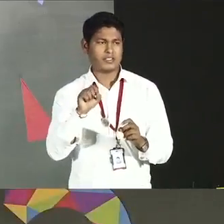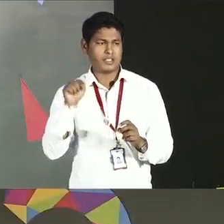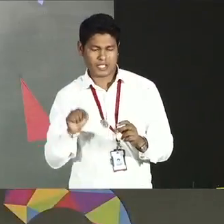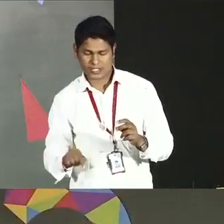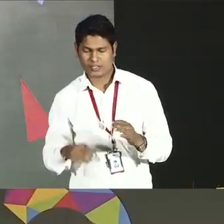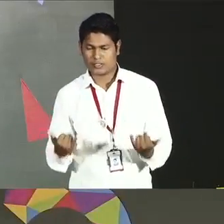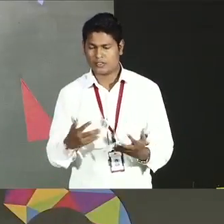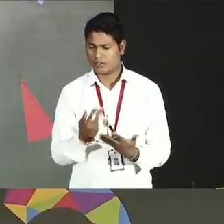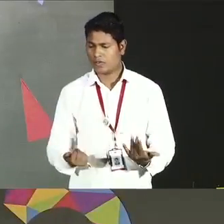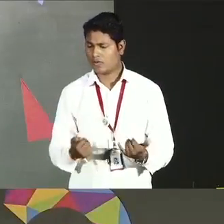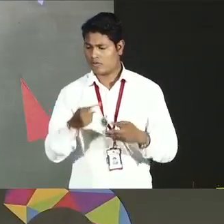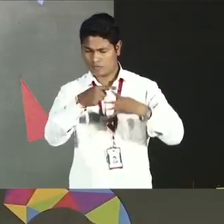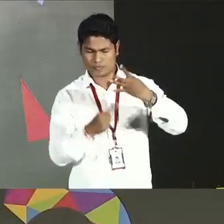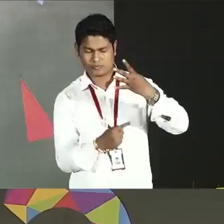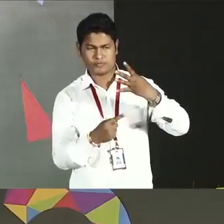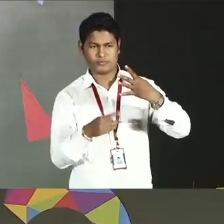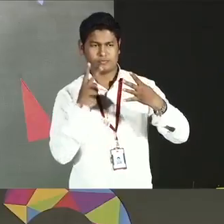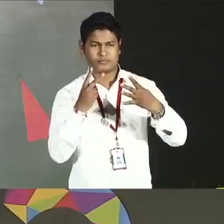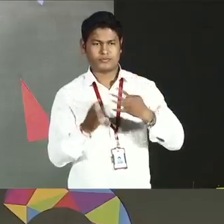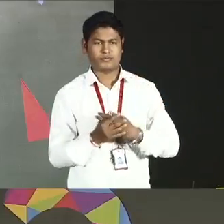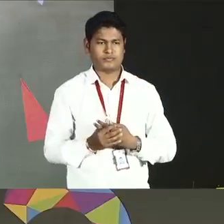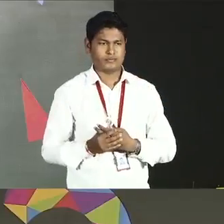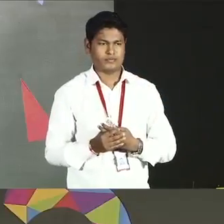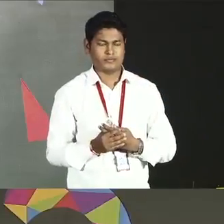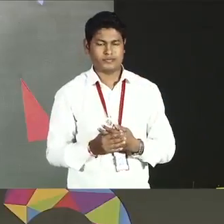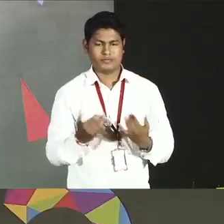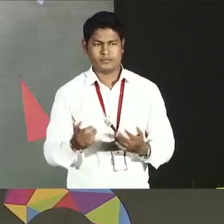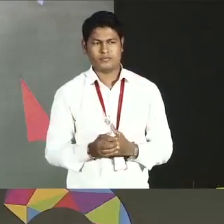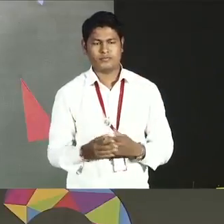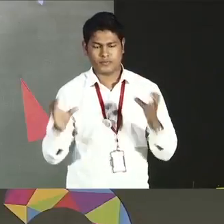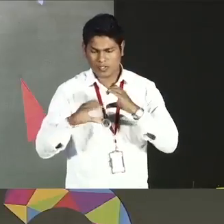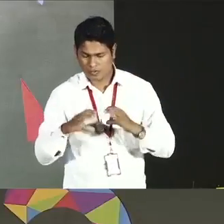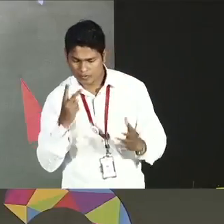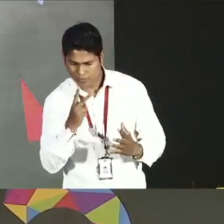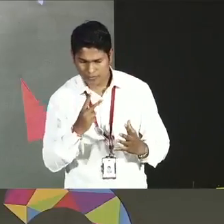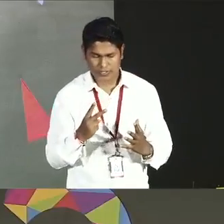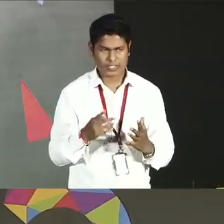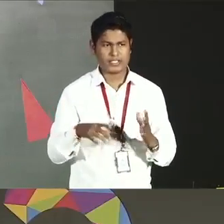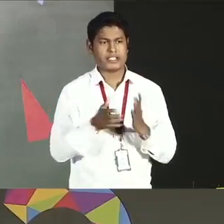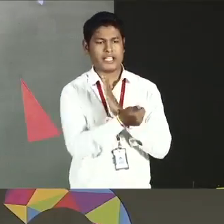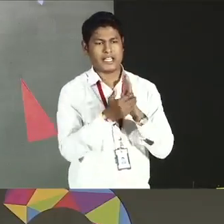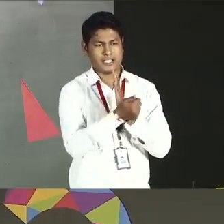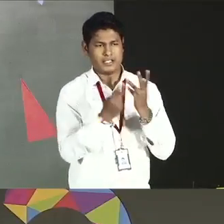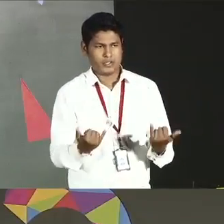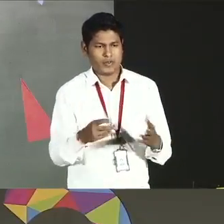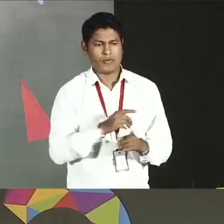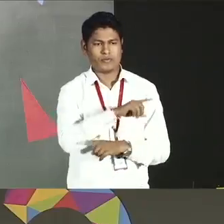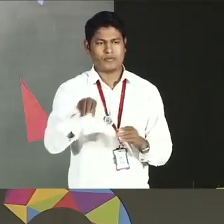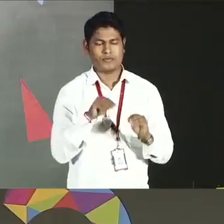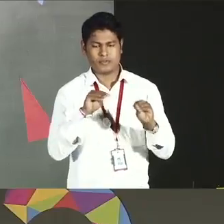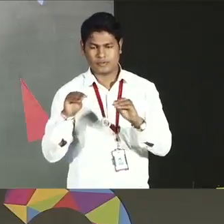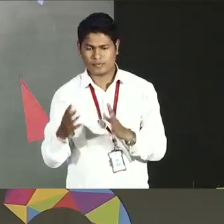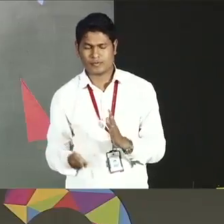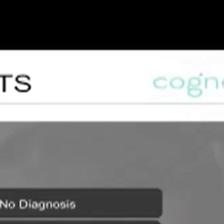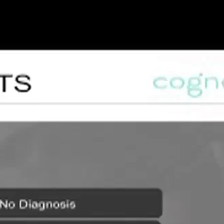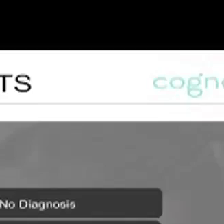waiting almost 3 years to get diagnosed. And what you see from that area highlighted in green at the bottom, this is the most important window to